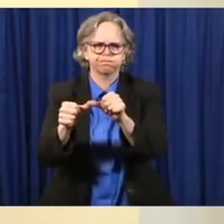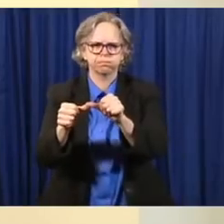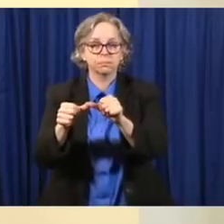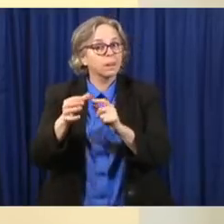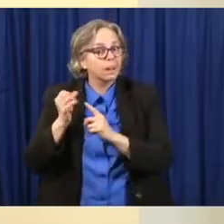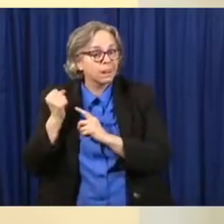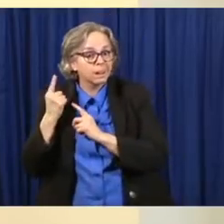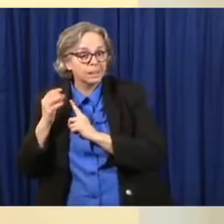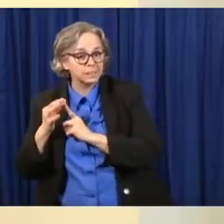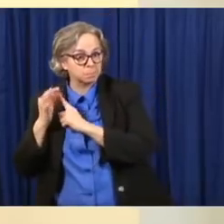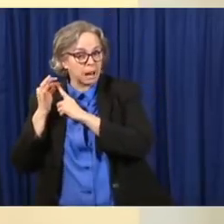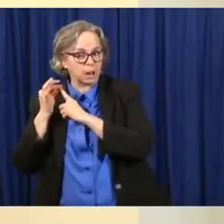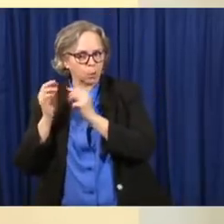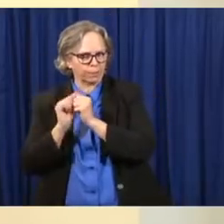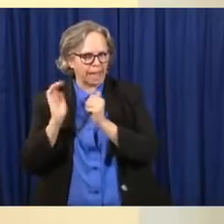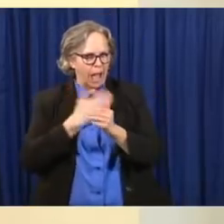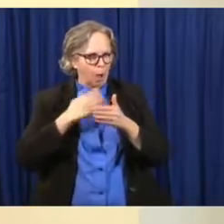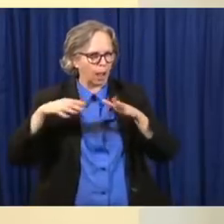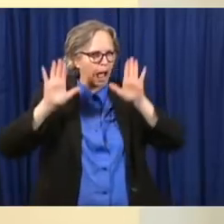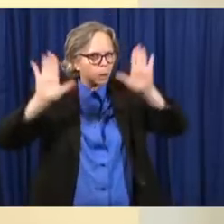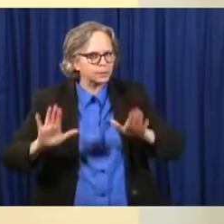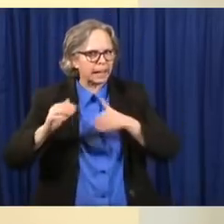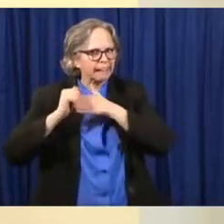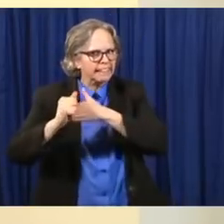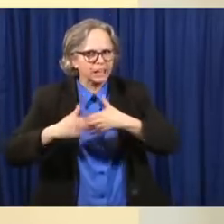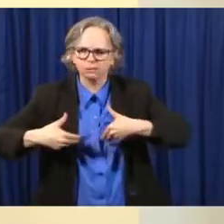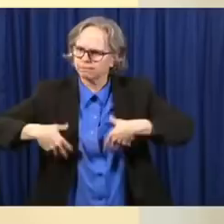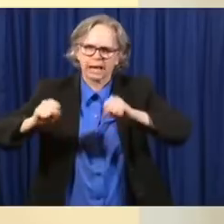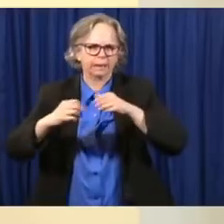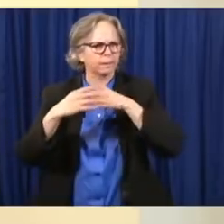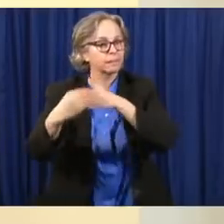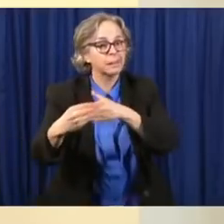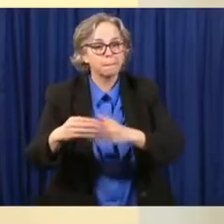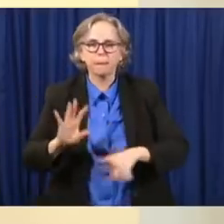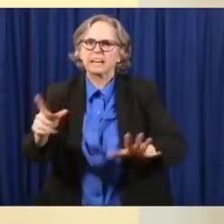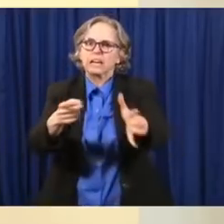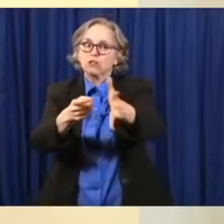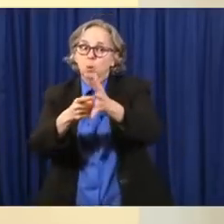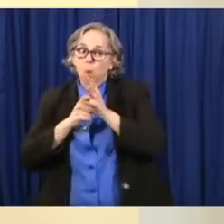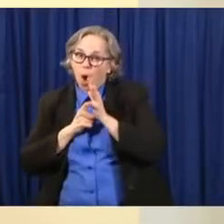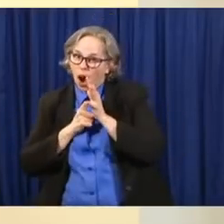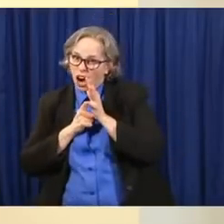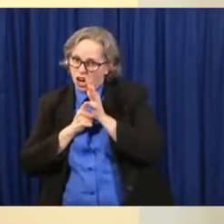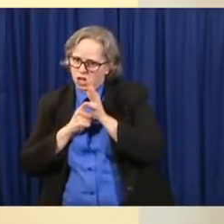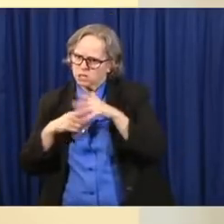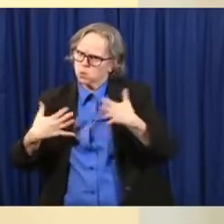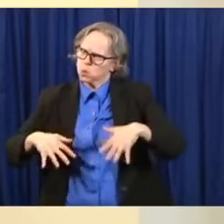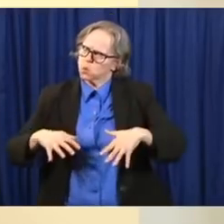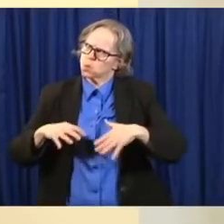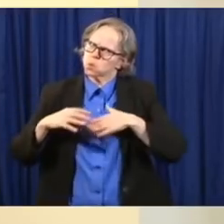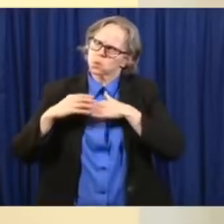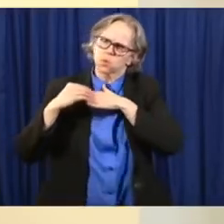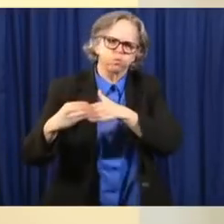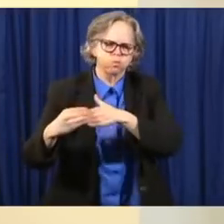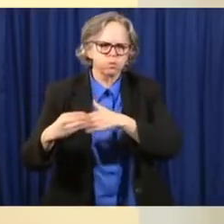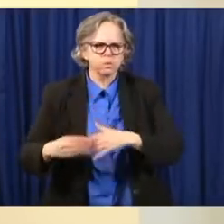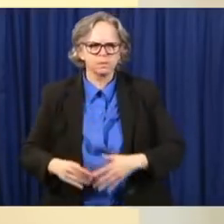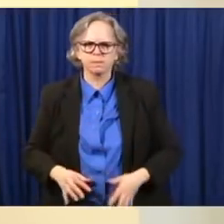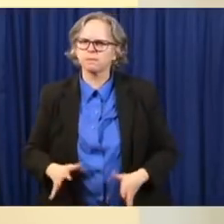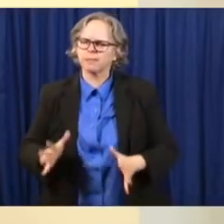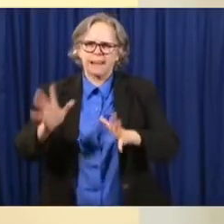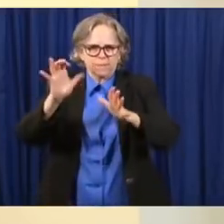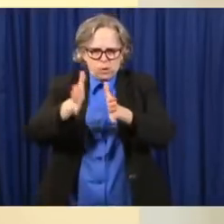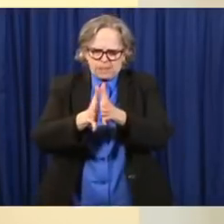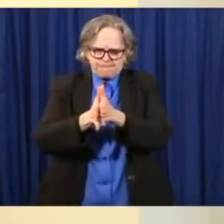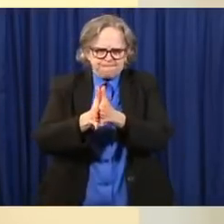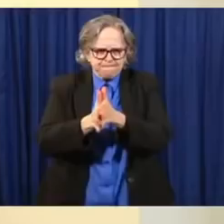just that. It's going to take us digging very deep and having good days and bad days and digging deep again. And